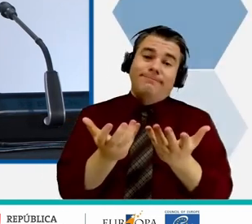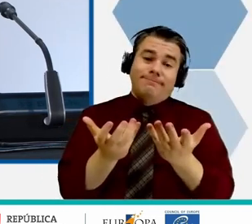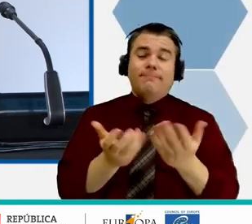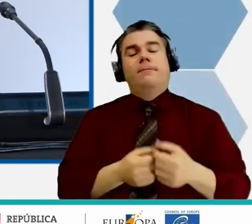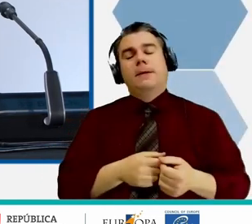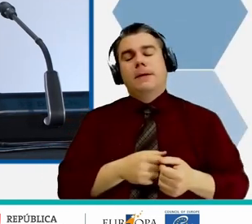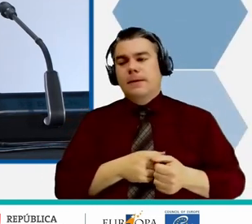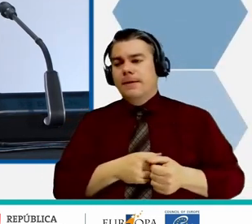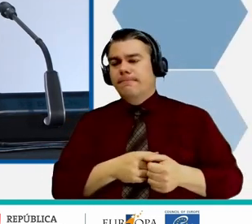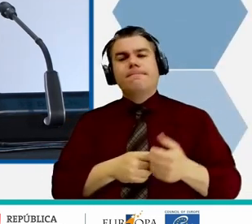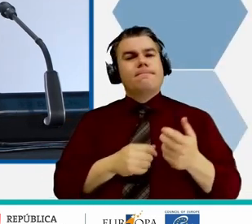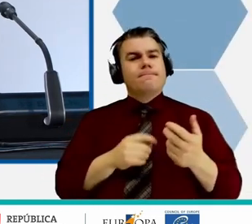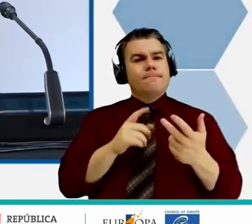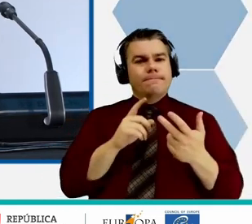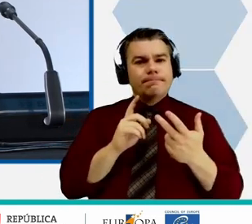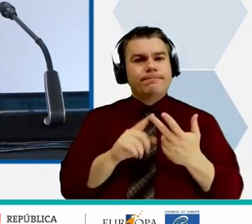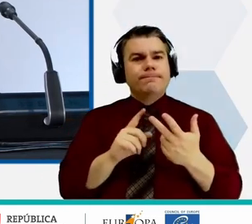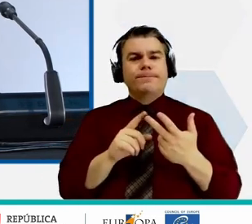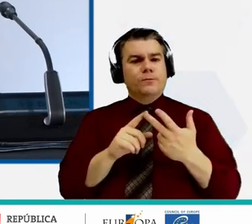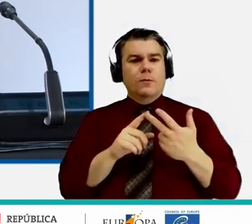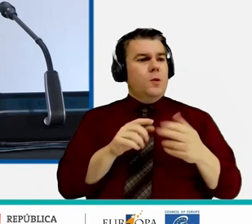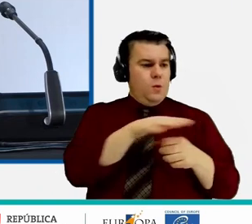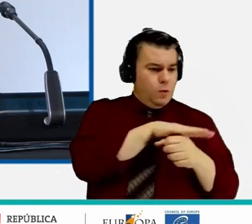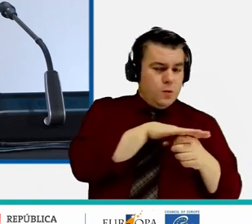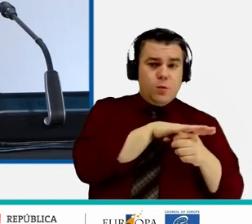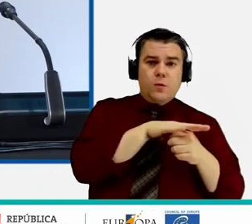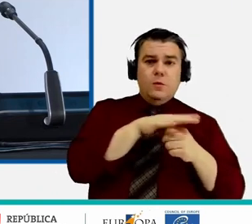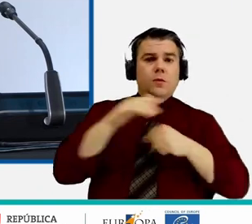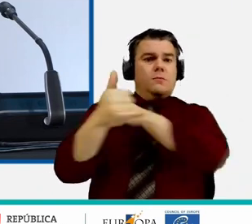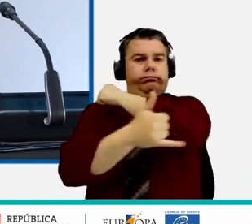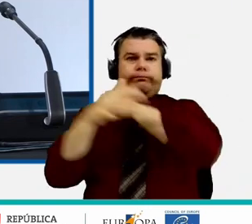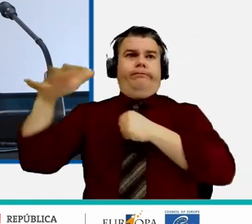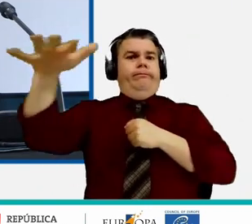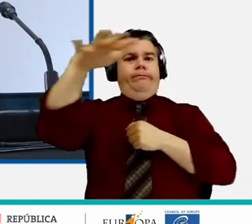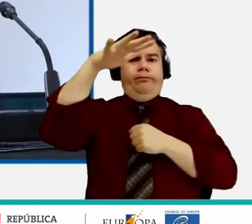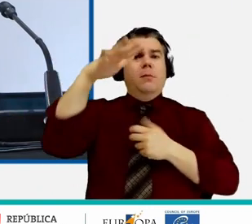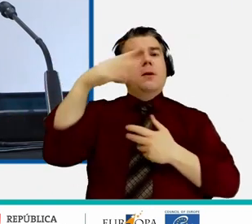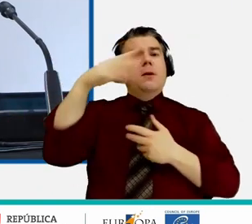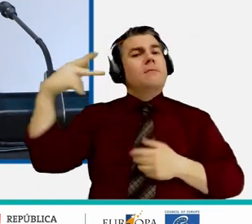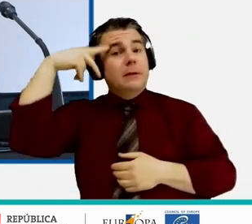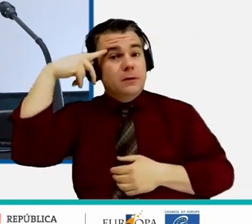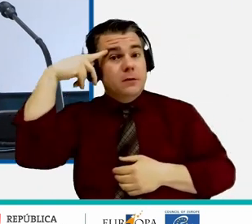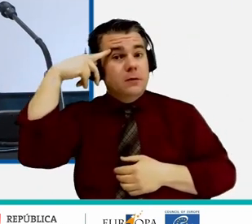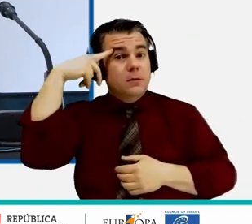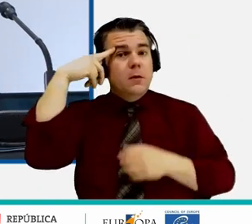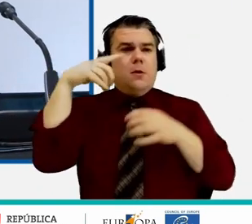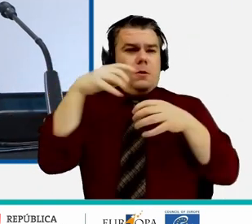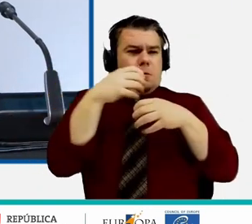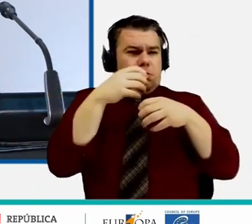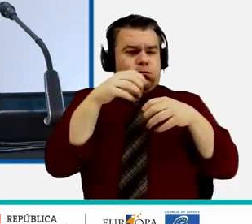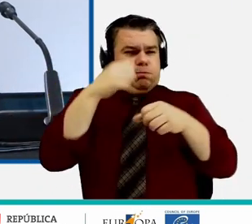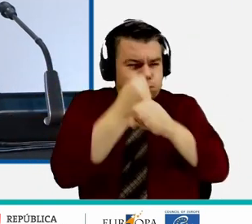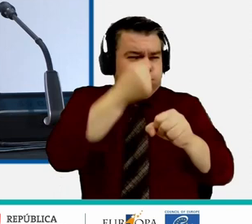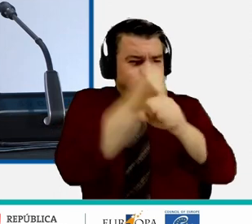a mix very powerful at local national level between political, operational and technical. We should just working on